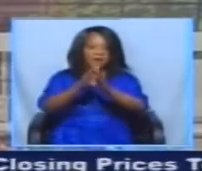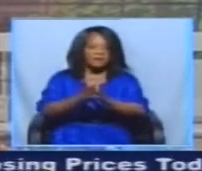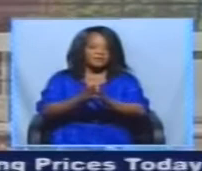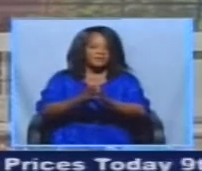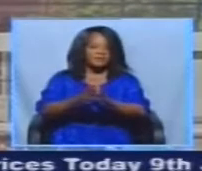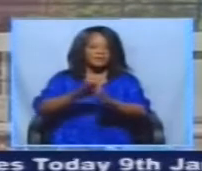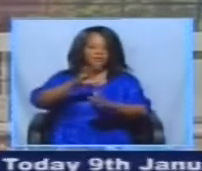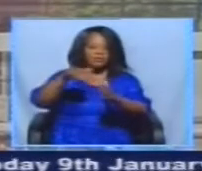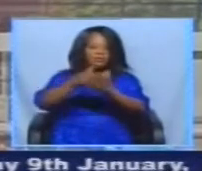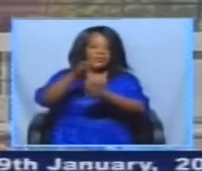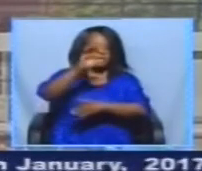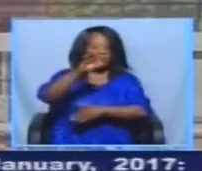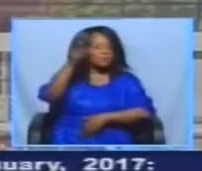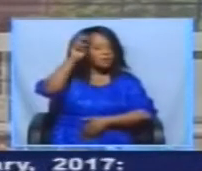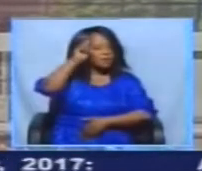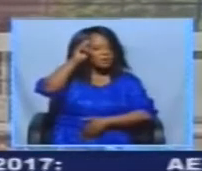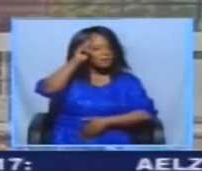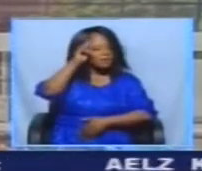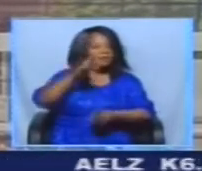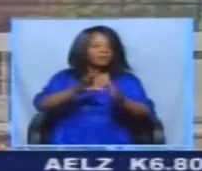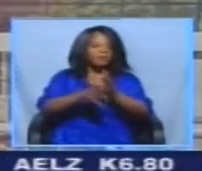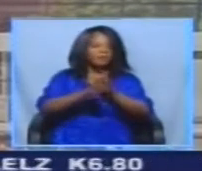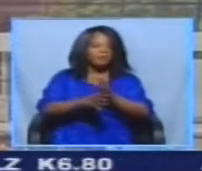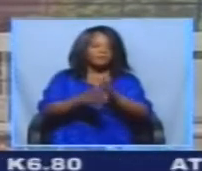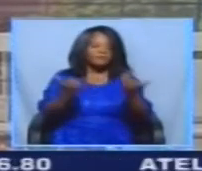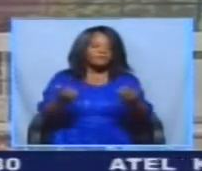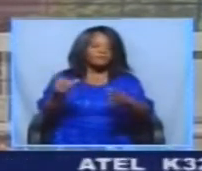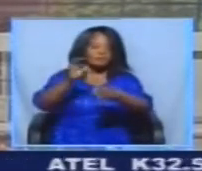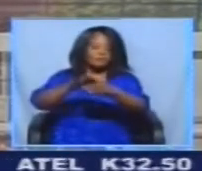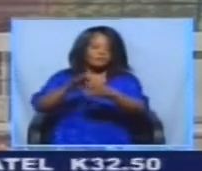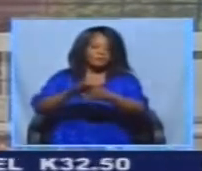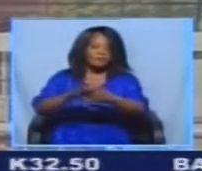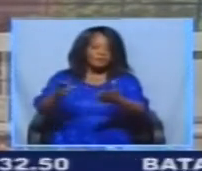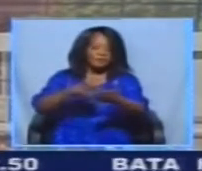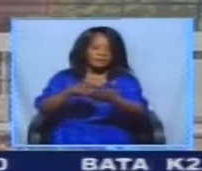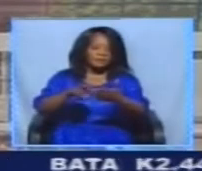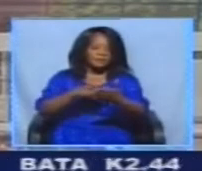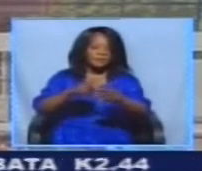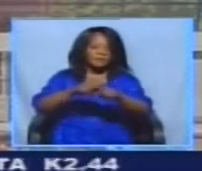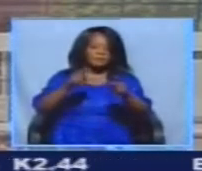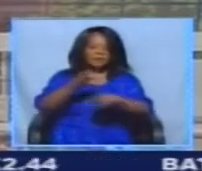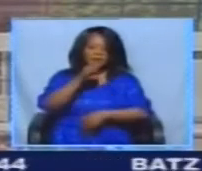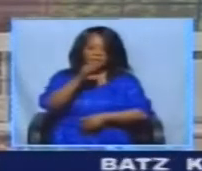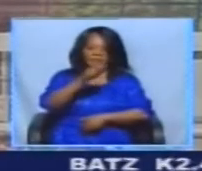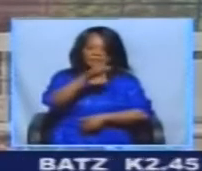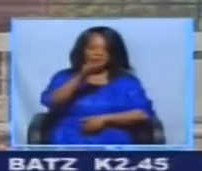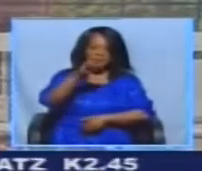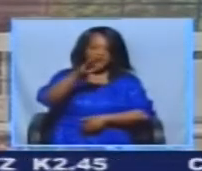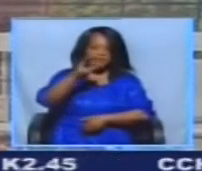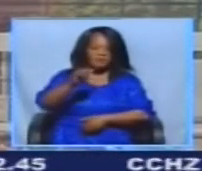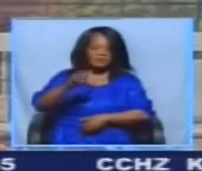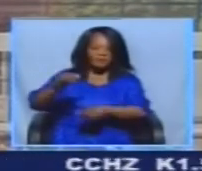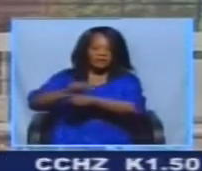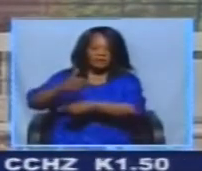veteran journalist will be remembered for his unique style of lecturing media law, as attested by journalists at ZNBC and other